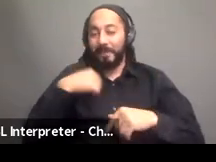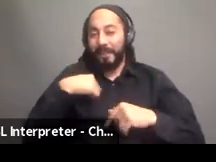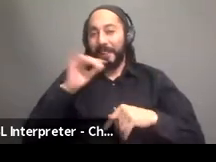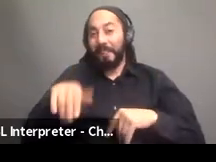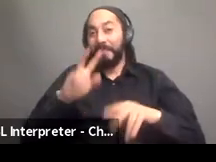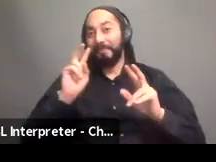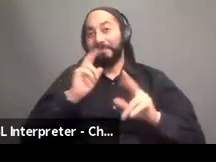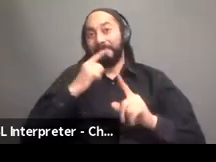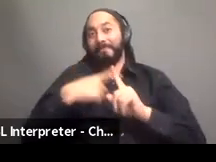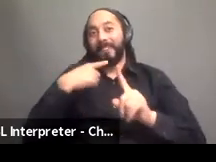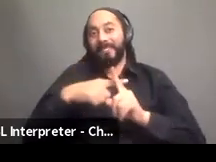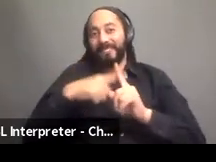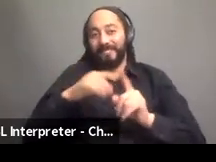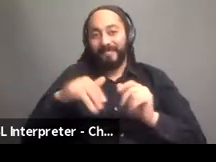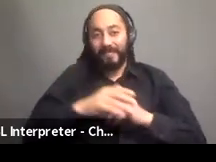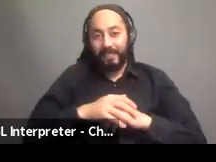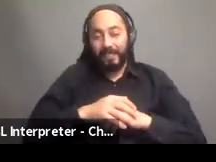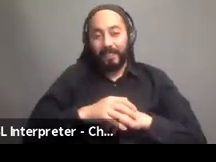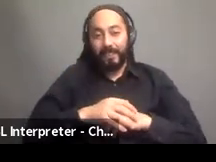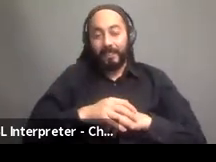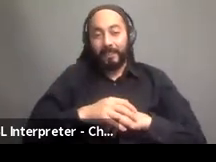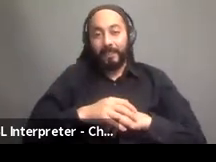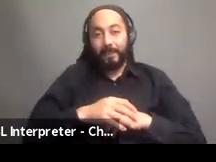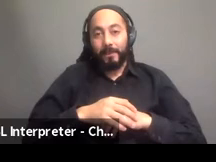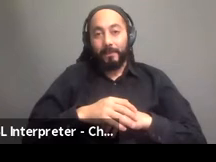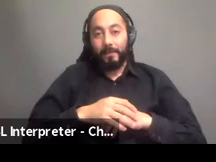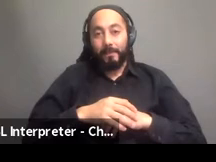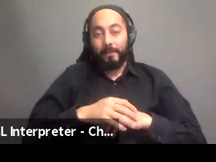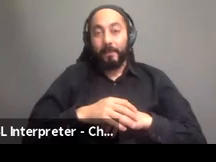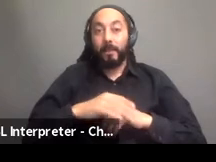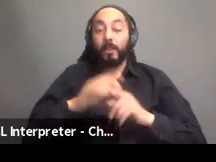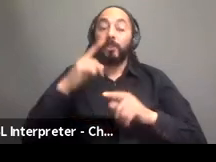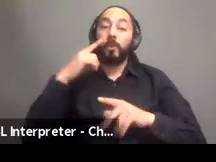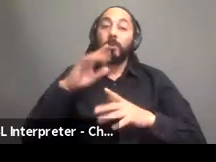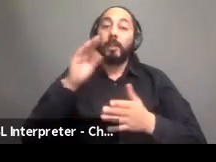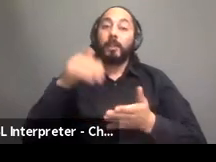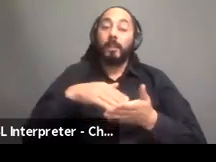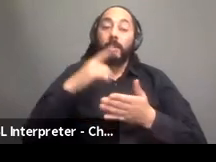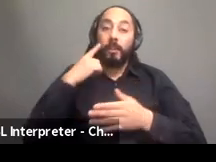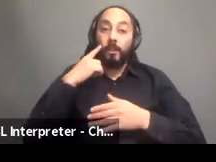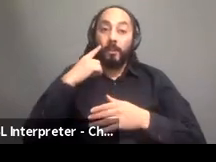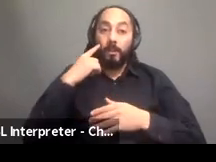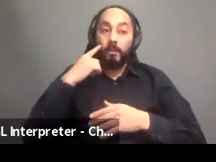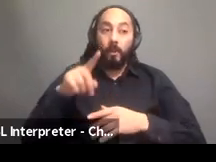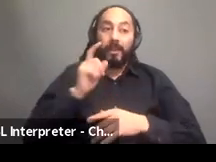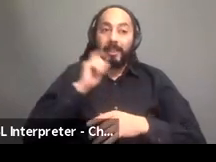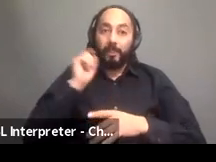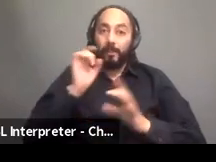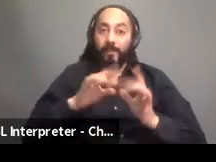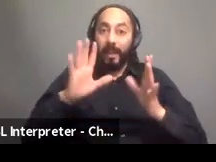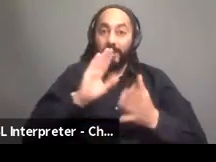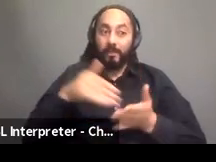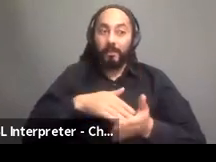sign. So folks from the Center for Safer Sex and Sexual Violence wanted to first start off by chatting a